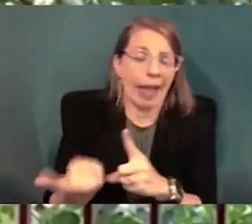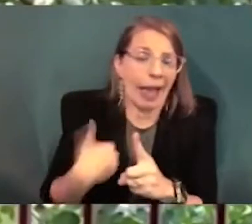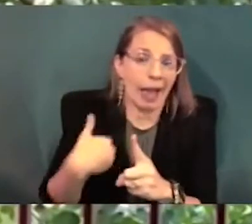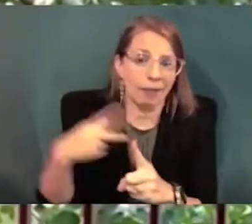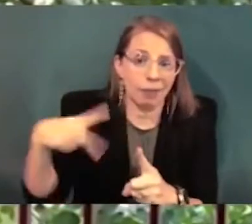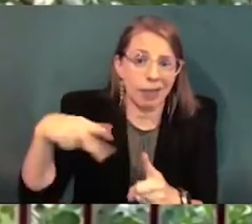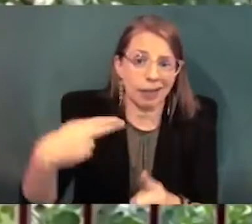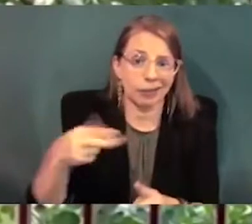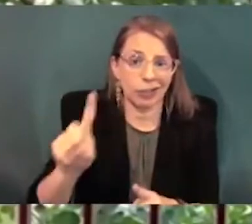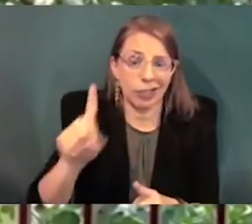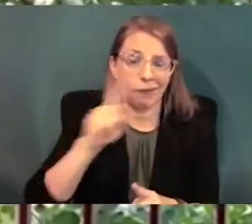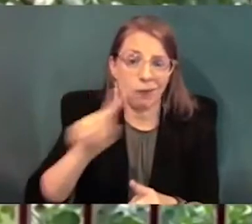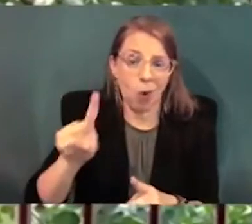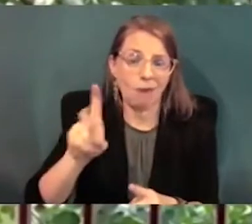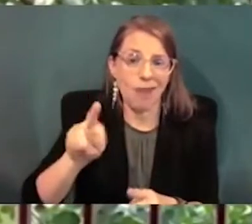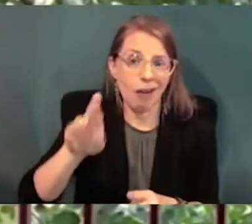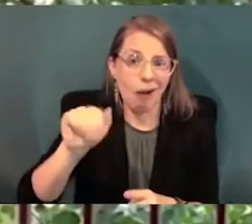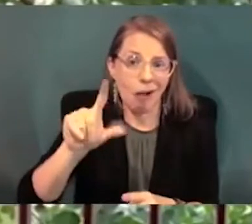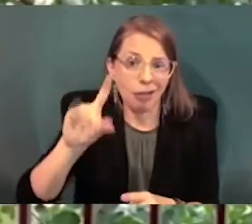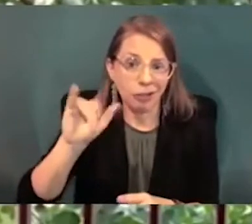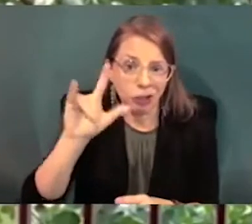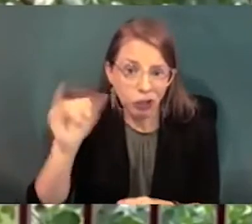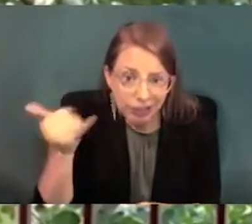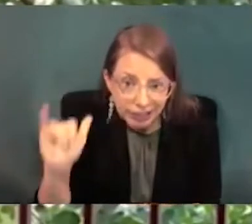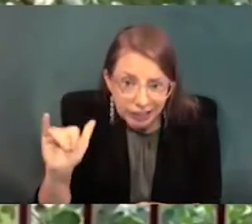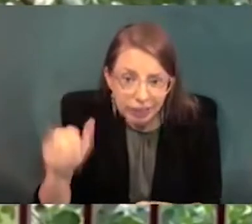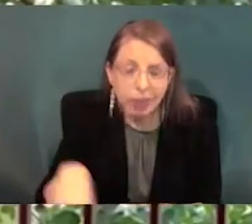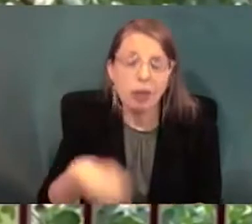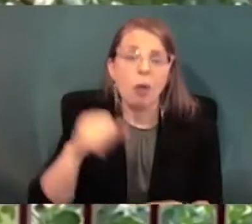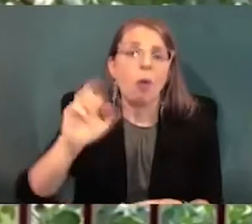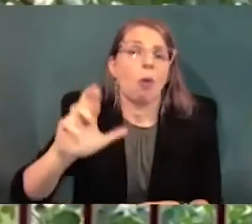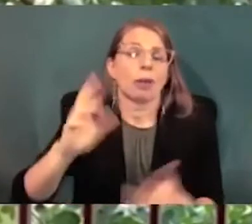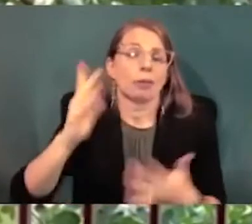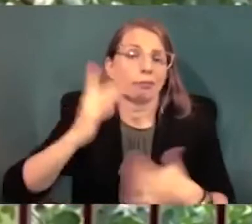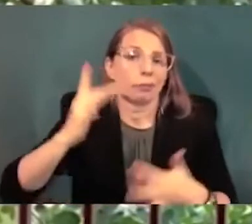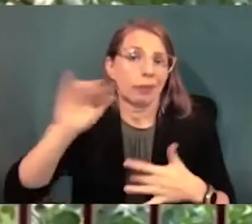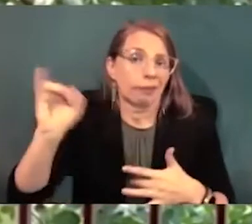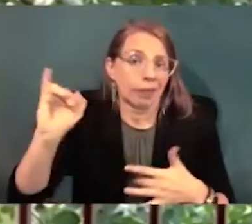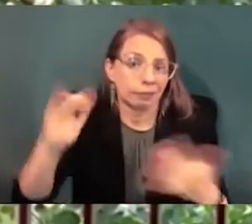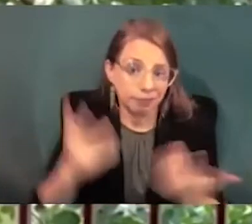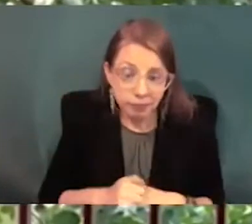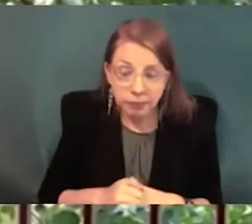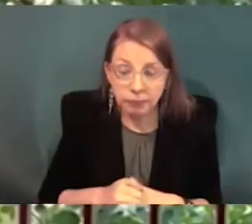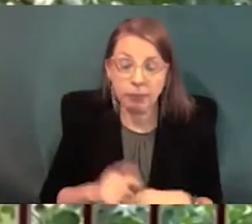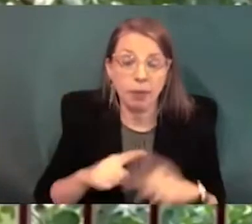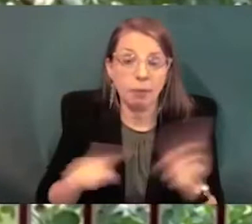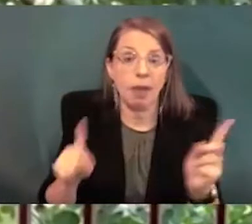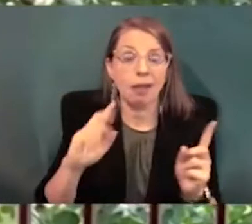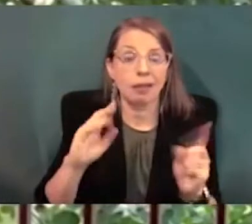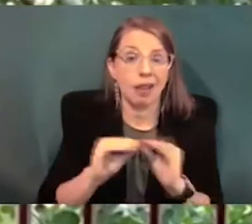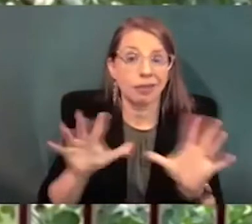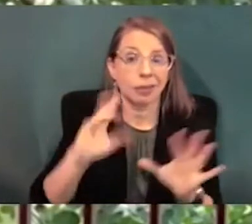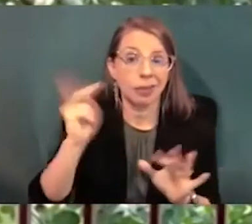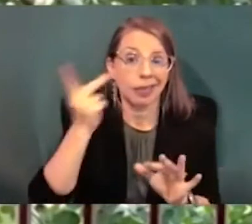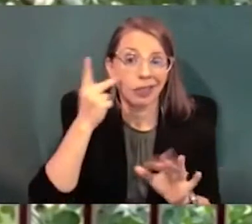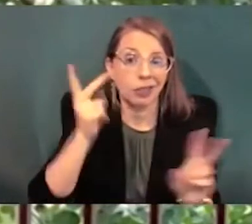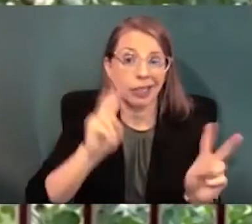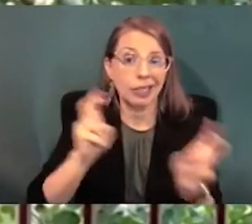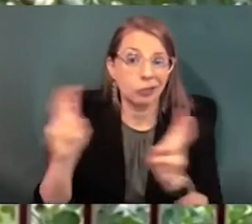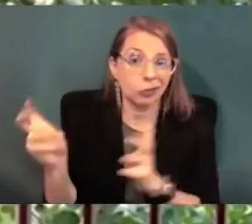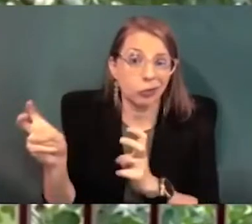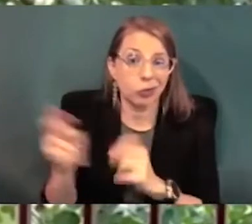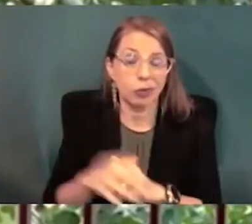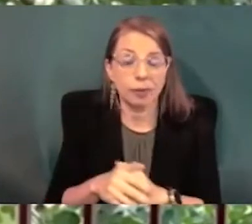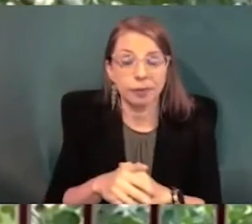virology, so I don't understand their expertise in talking. So that is one thing. Obviously, the political issue has really come to